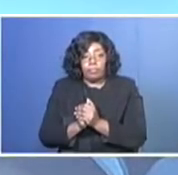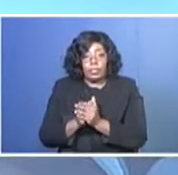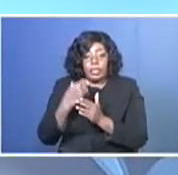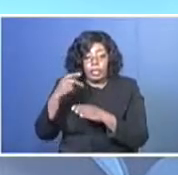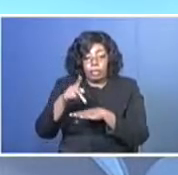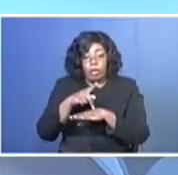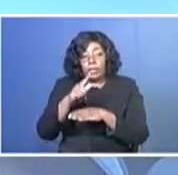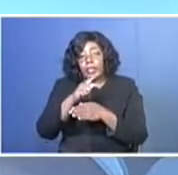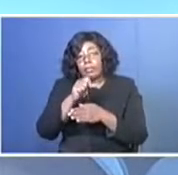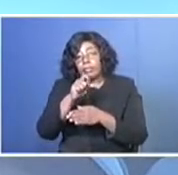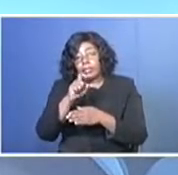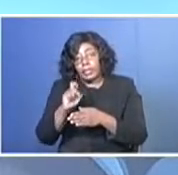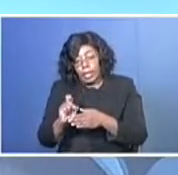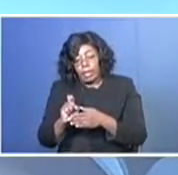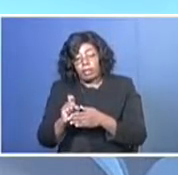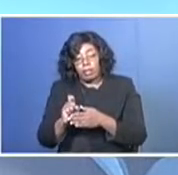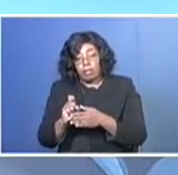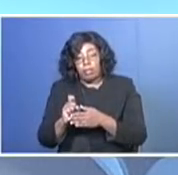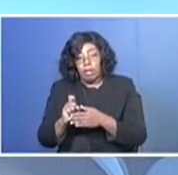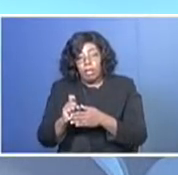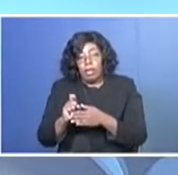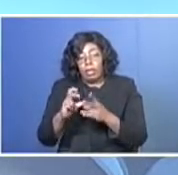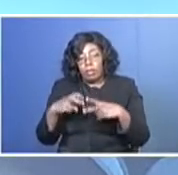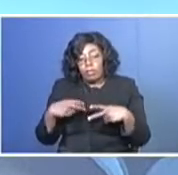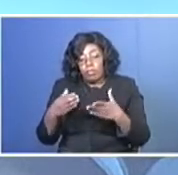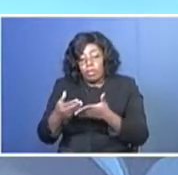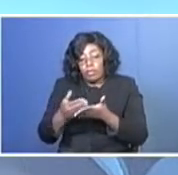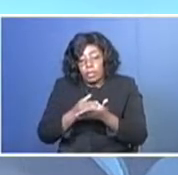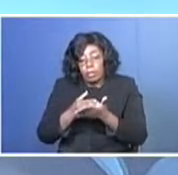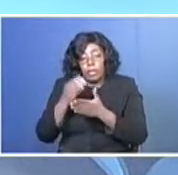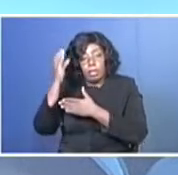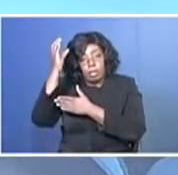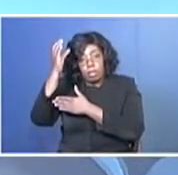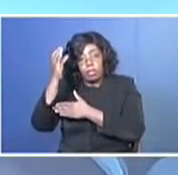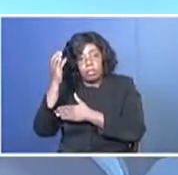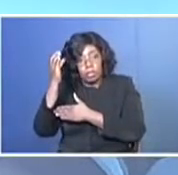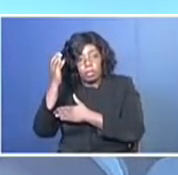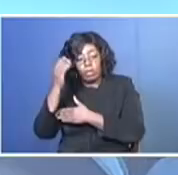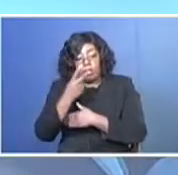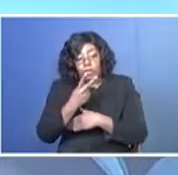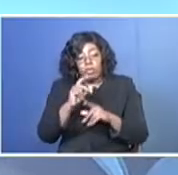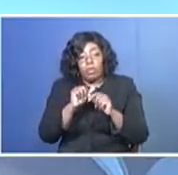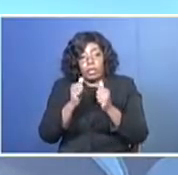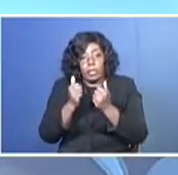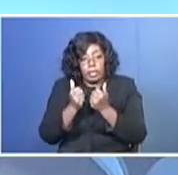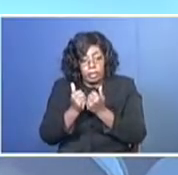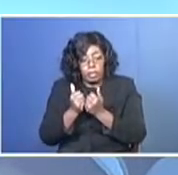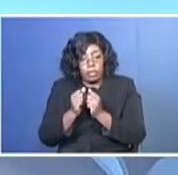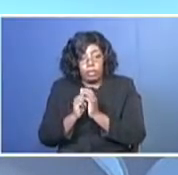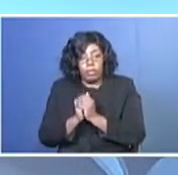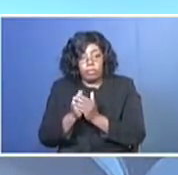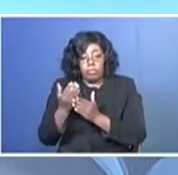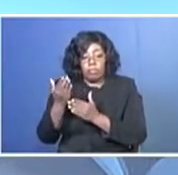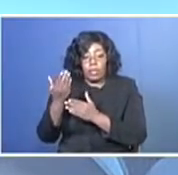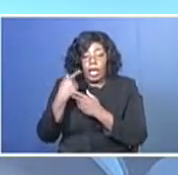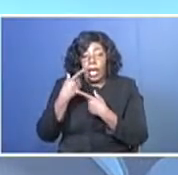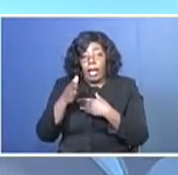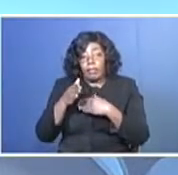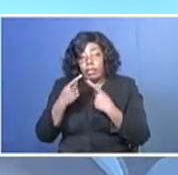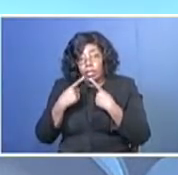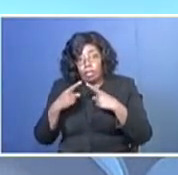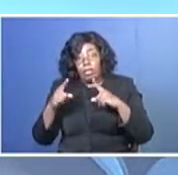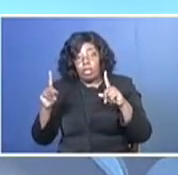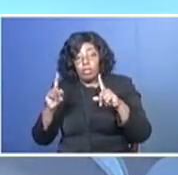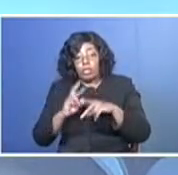property tax reassessments prompting some concerns among two organizations. This on the heels of last week's announcement that